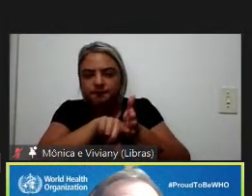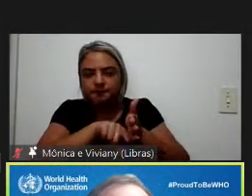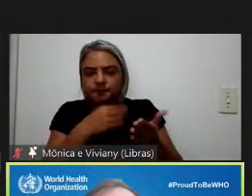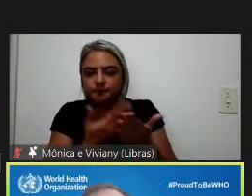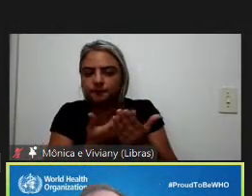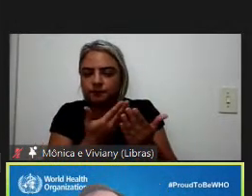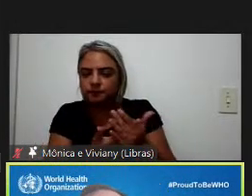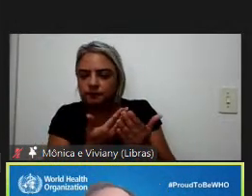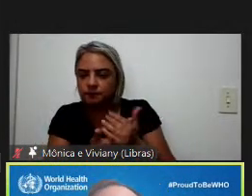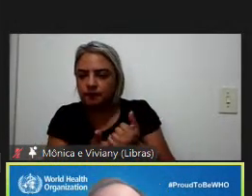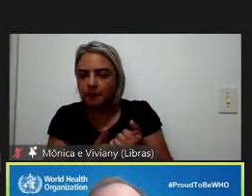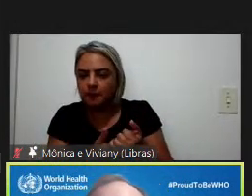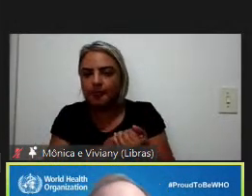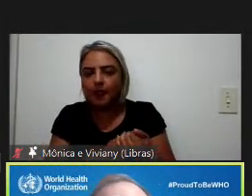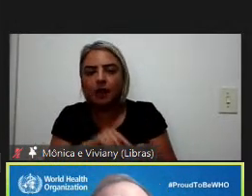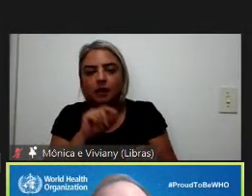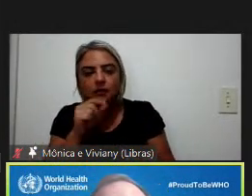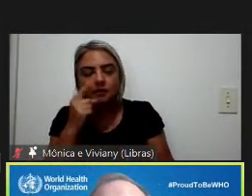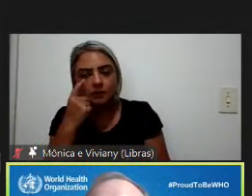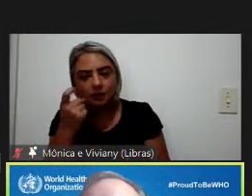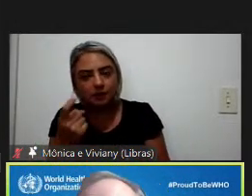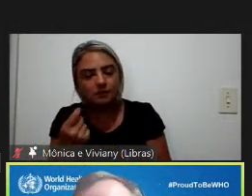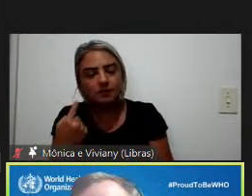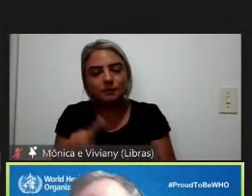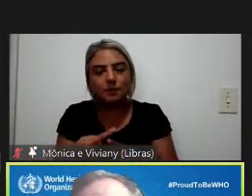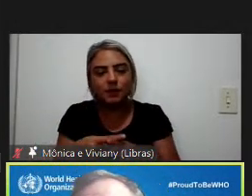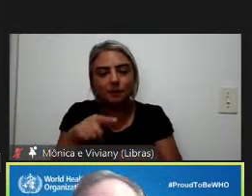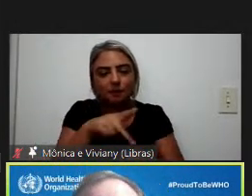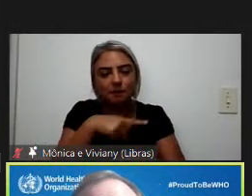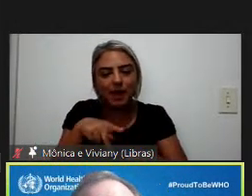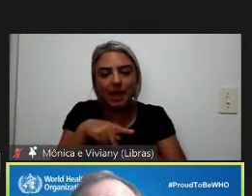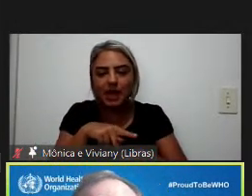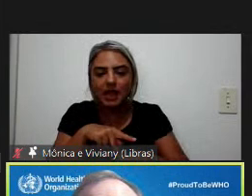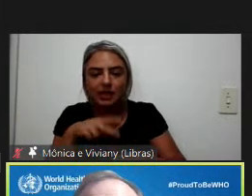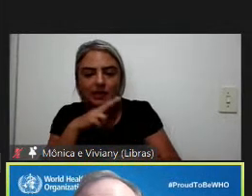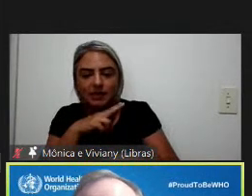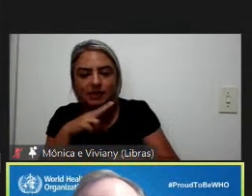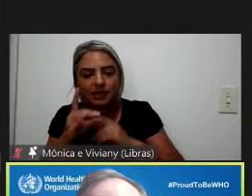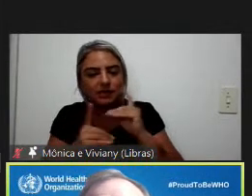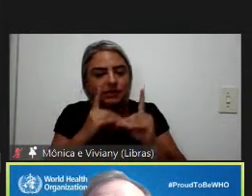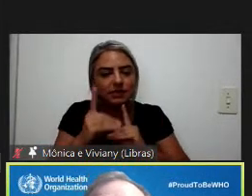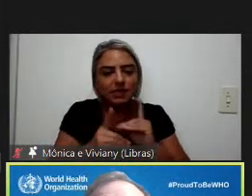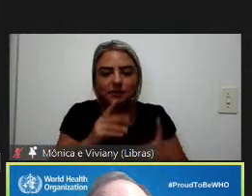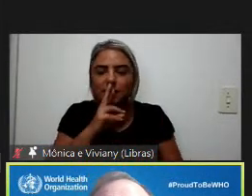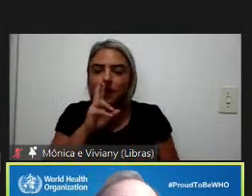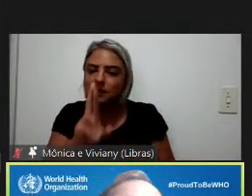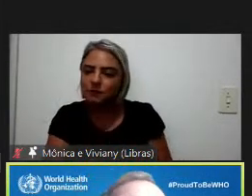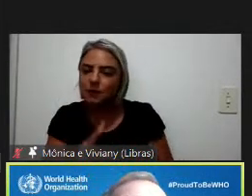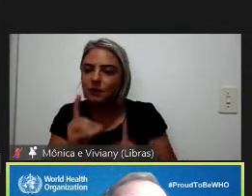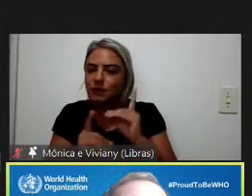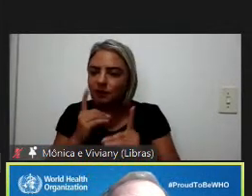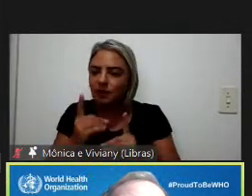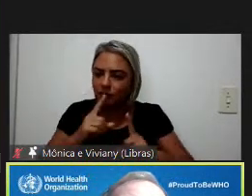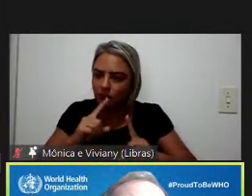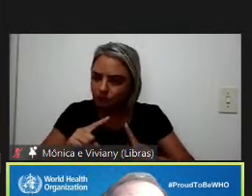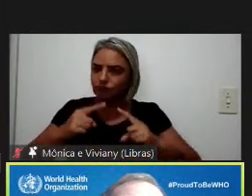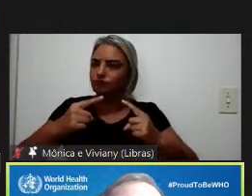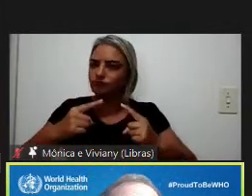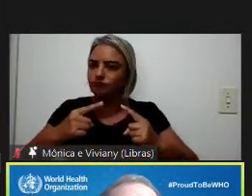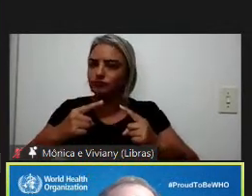very interesting because countries are very dynamically responding to the challenge of health